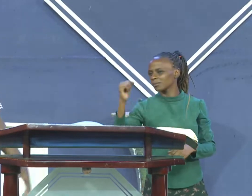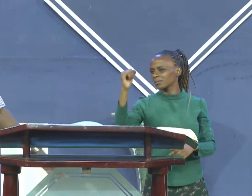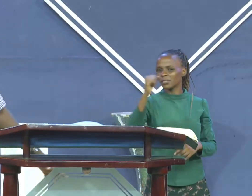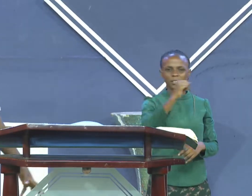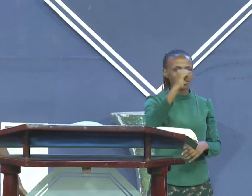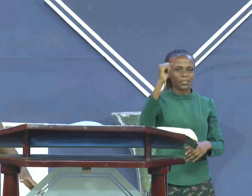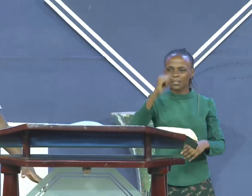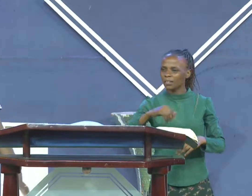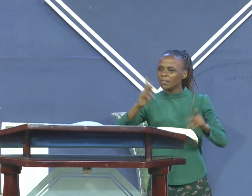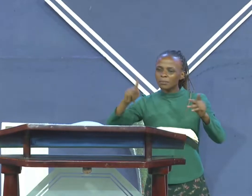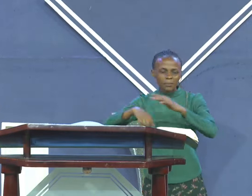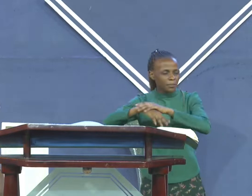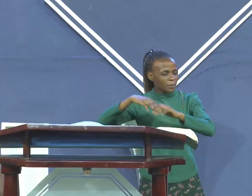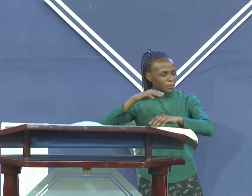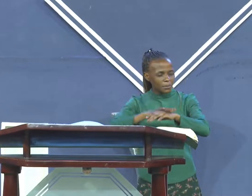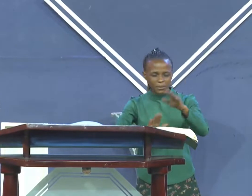not